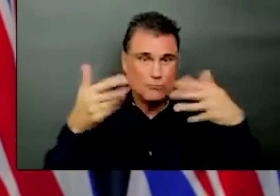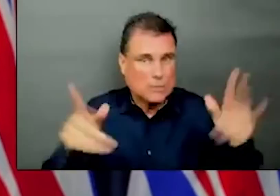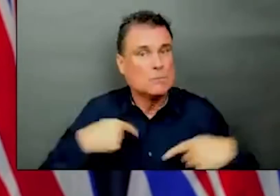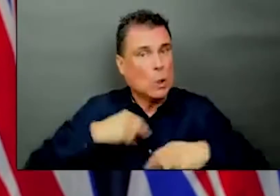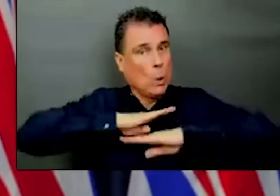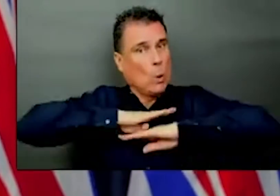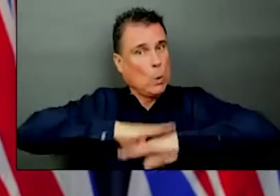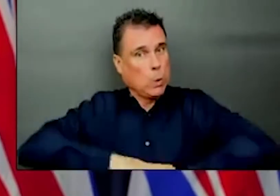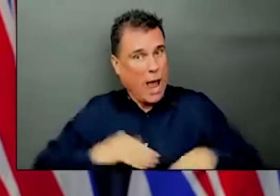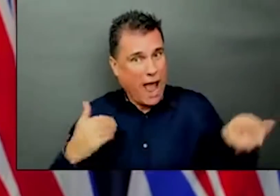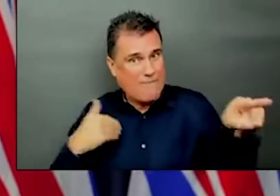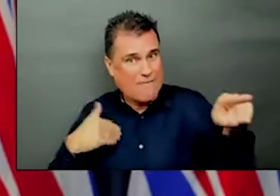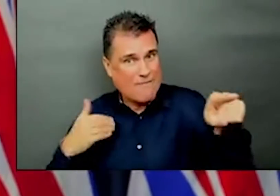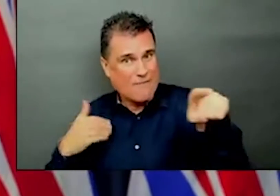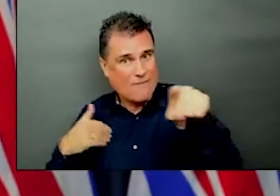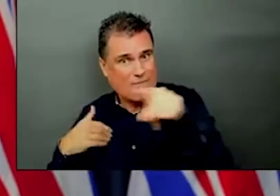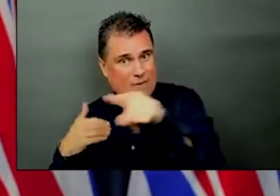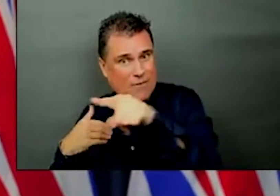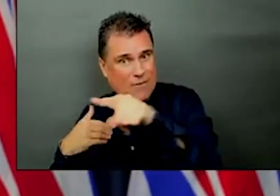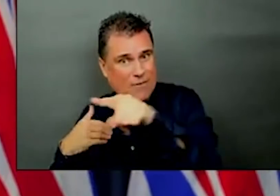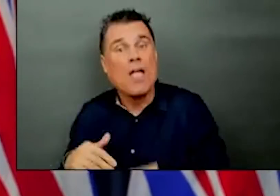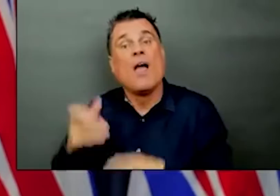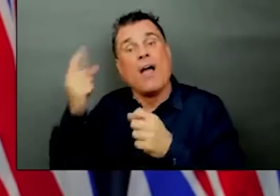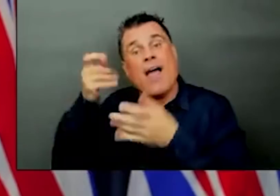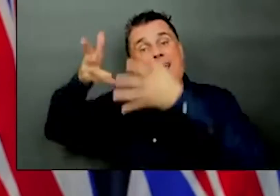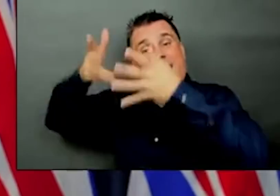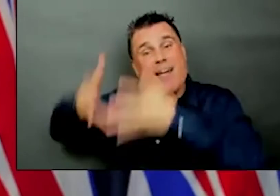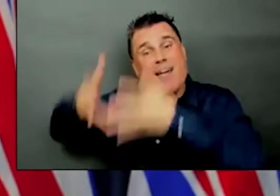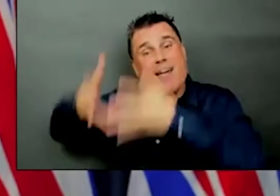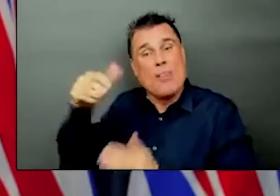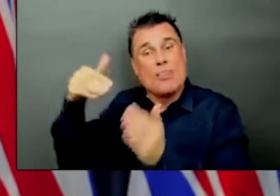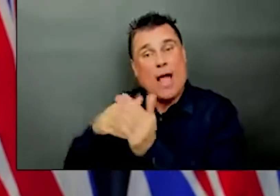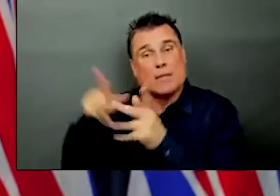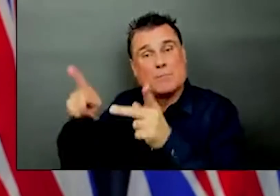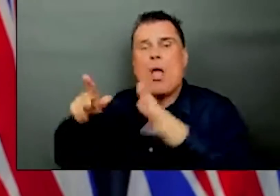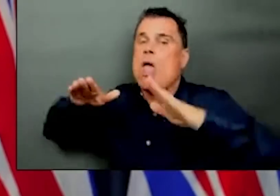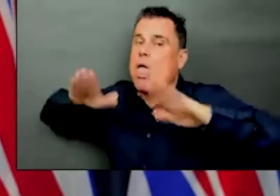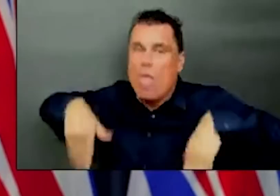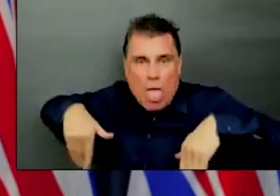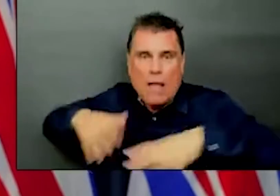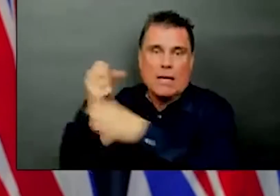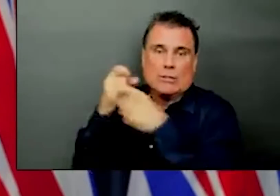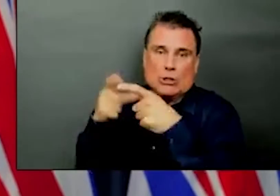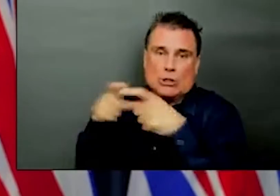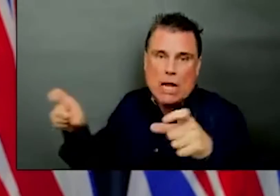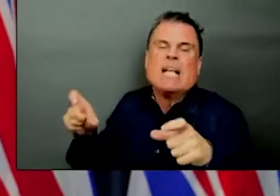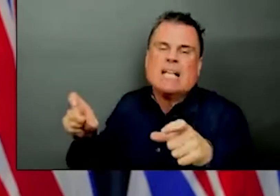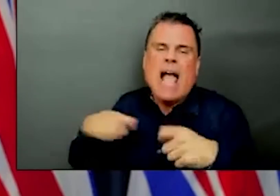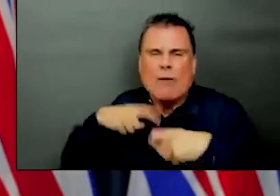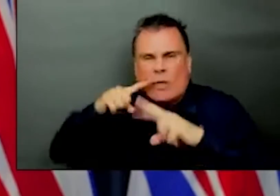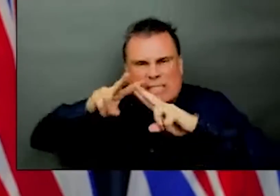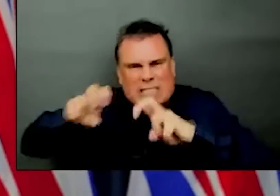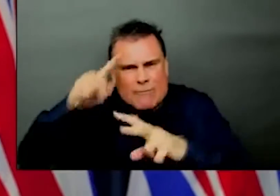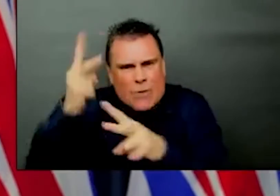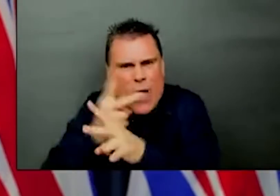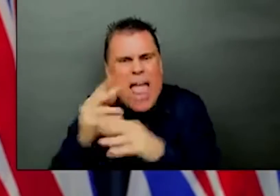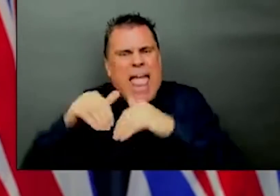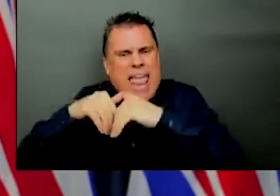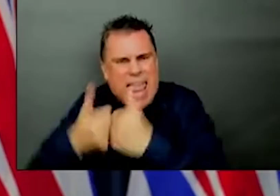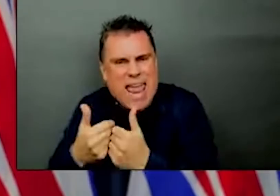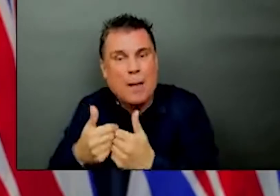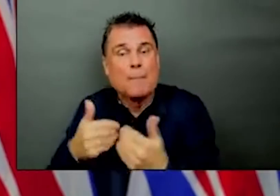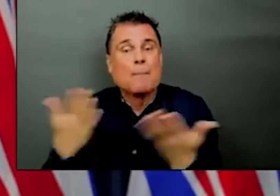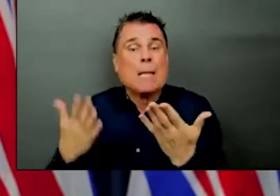an error somewhere, or it's been transposed by staff incorrectly, and it will take some time to correct that. I asked